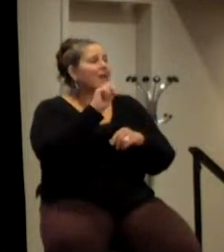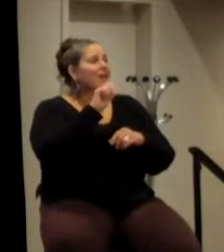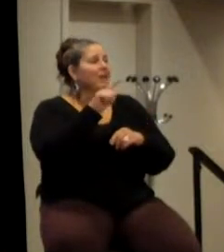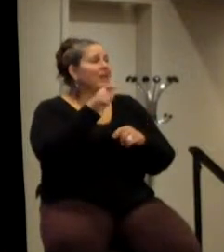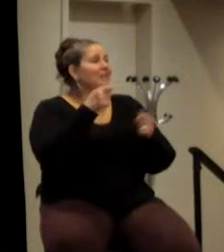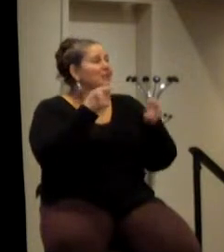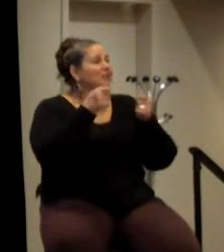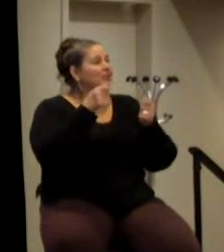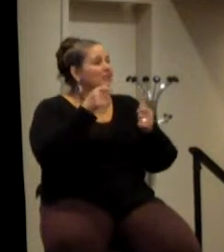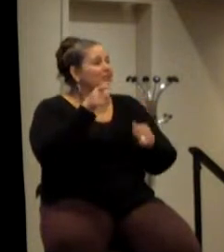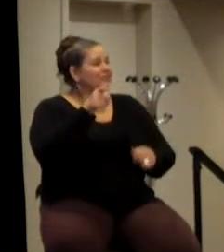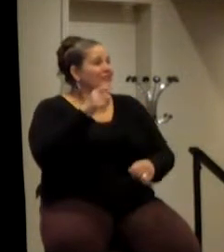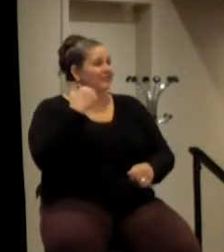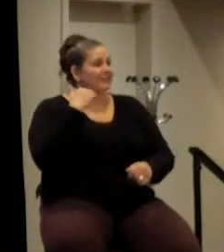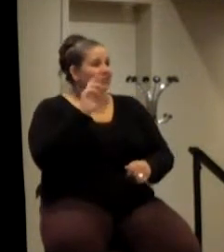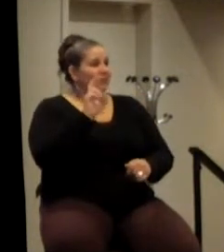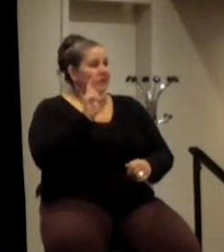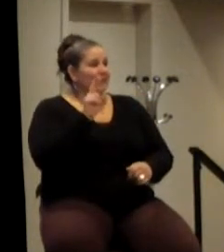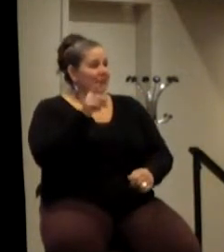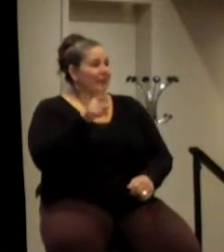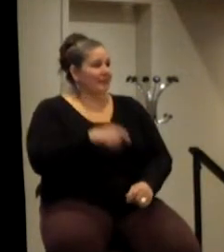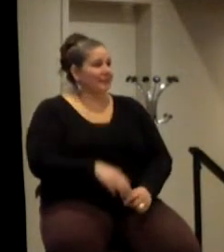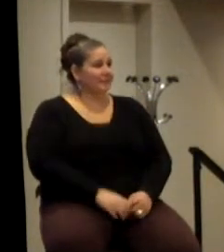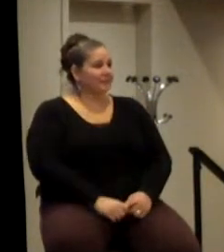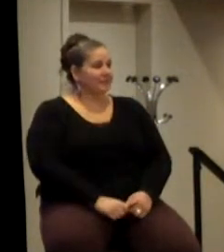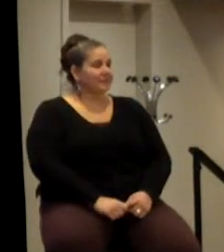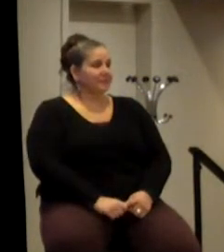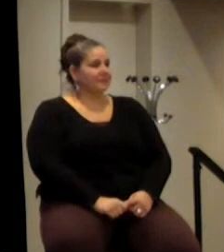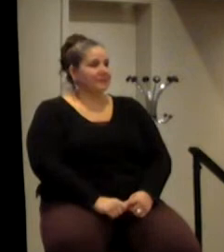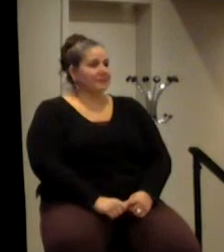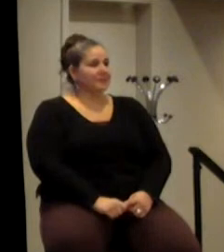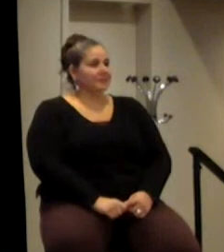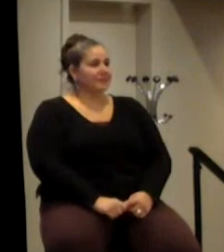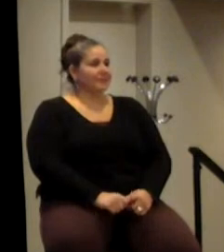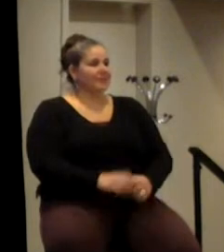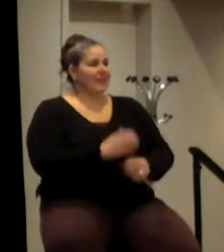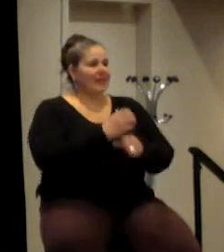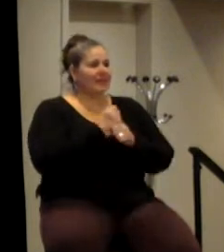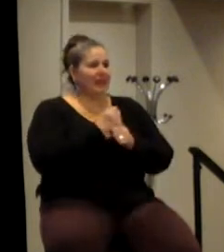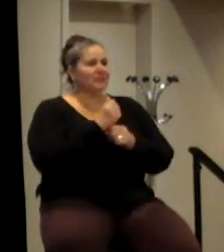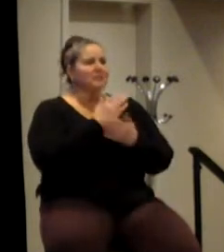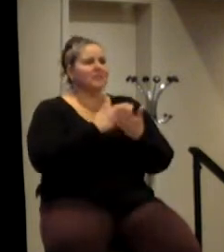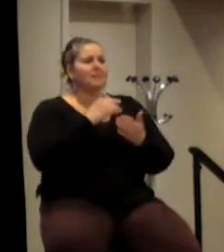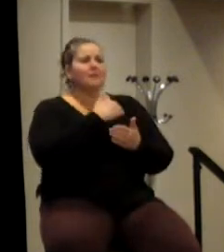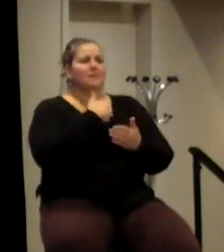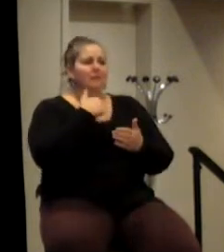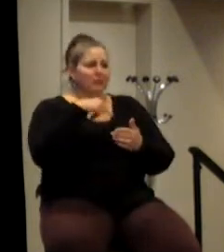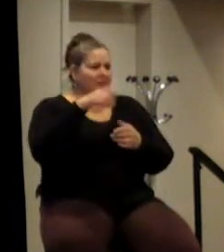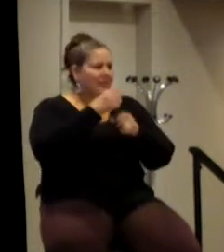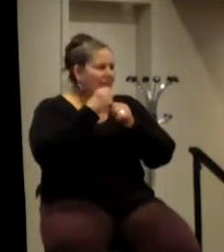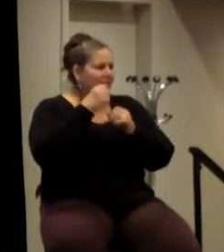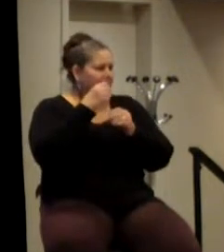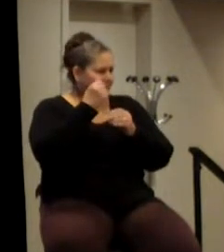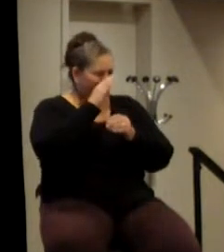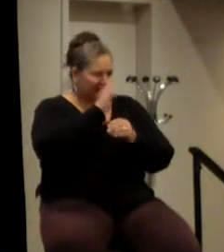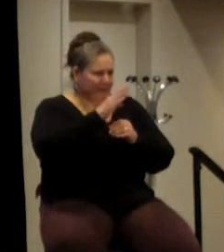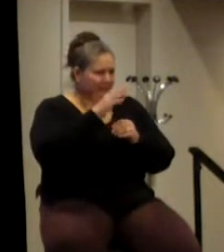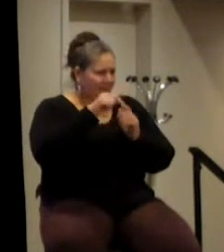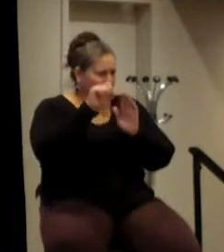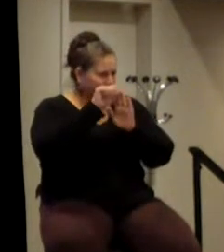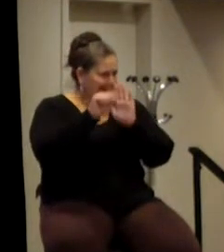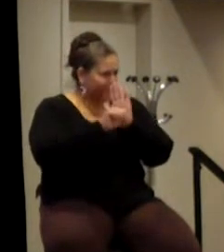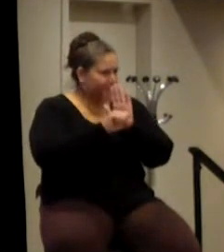their counties got direct funding from the states. So in the CARES Act, the states gave money to